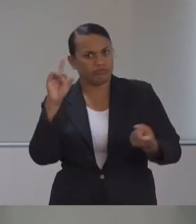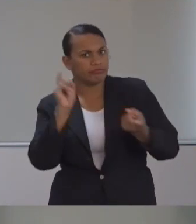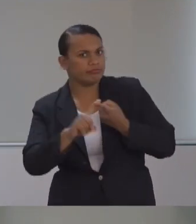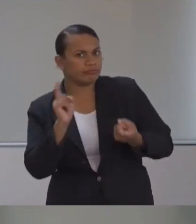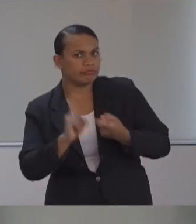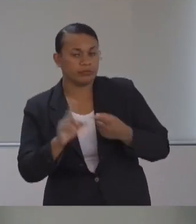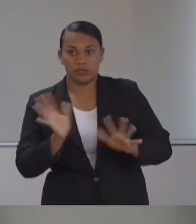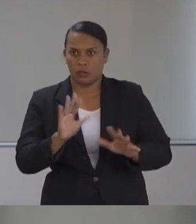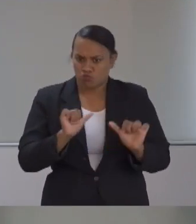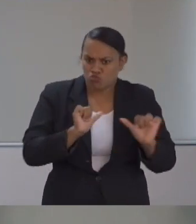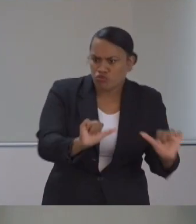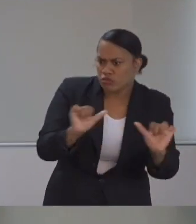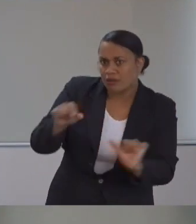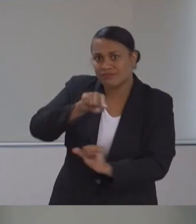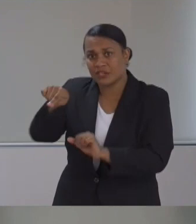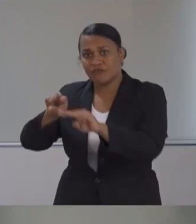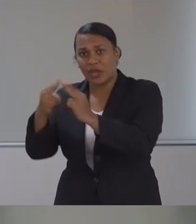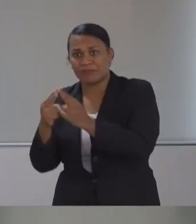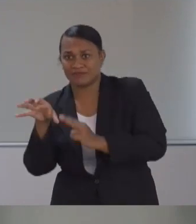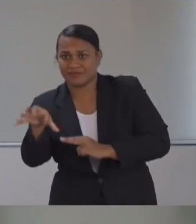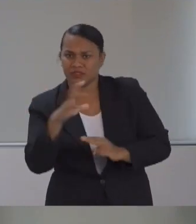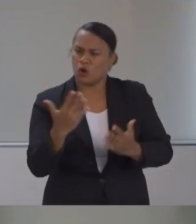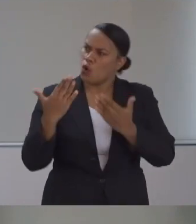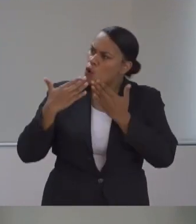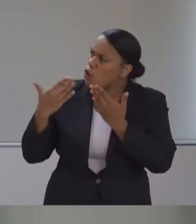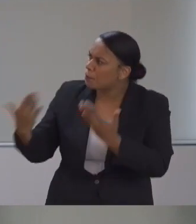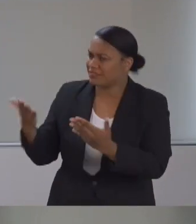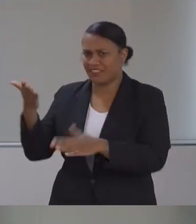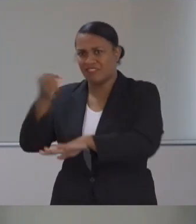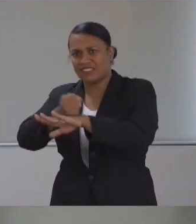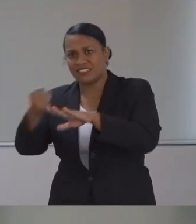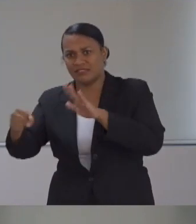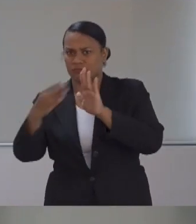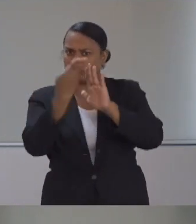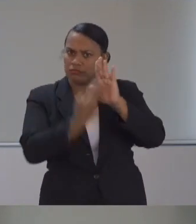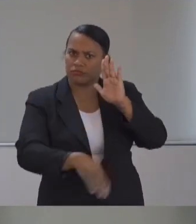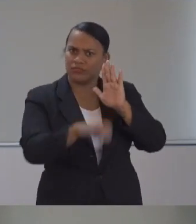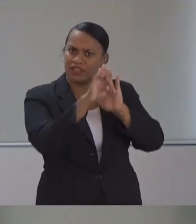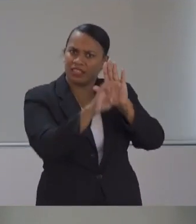what authorities tell you to do. Help us break every